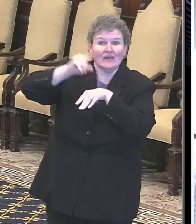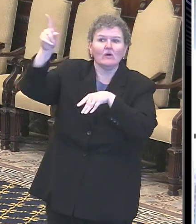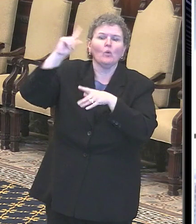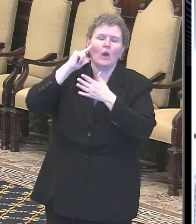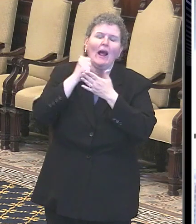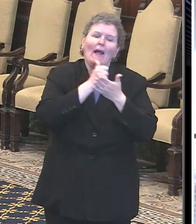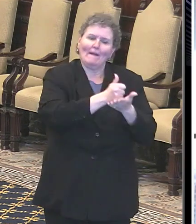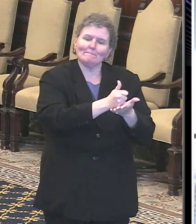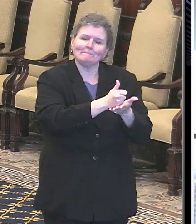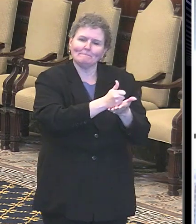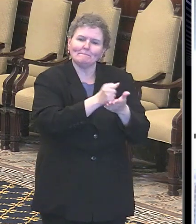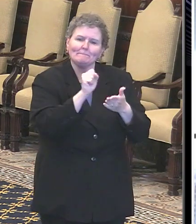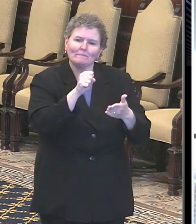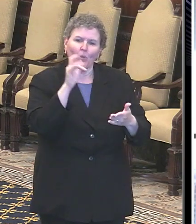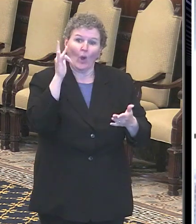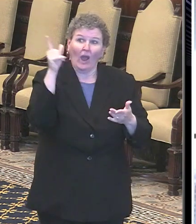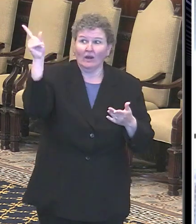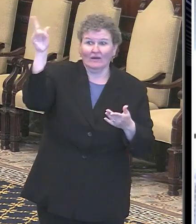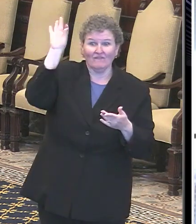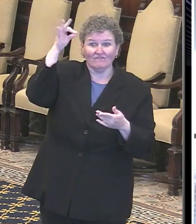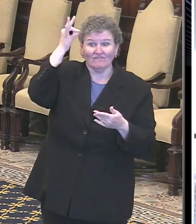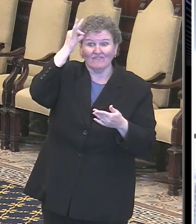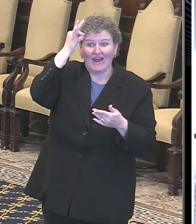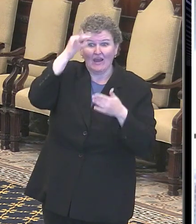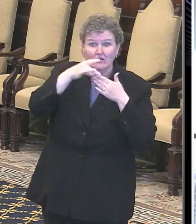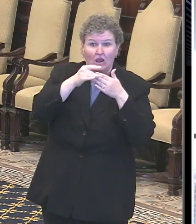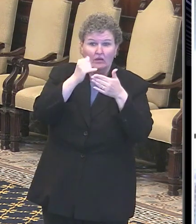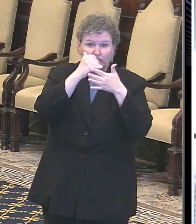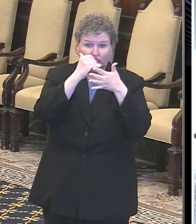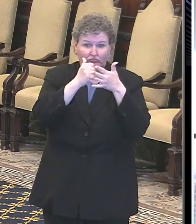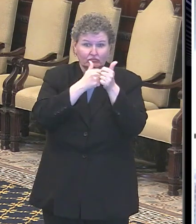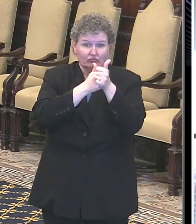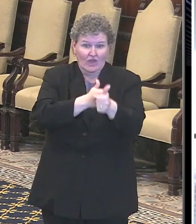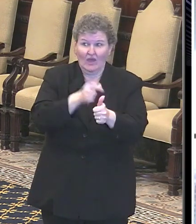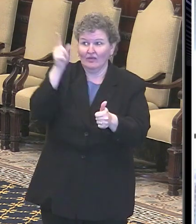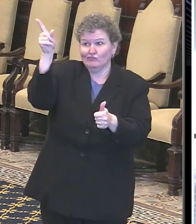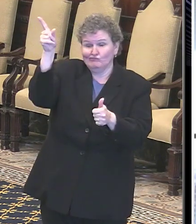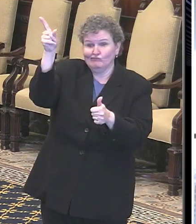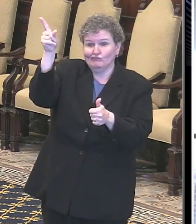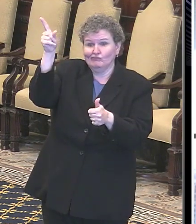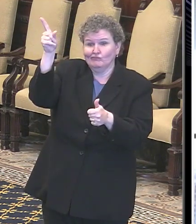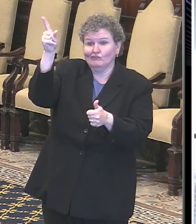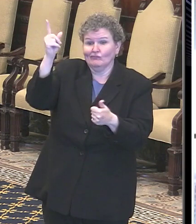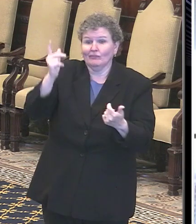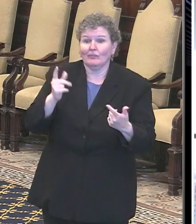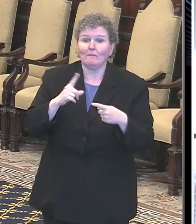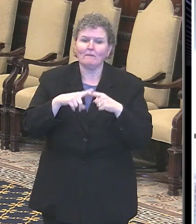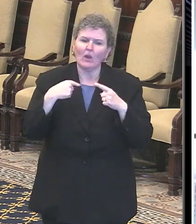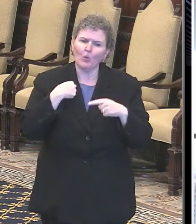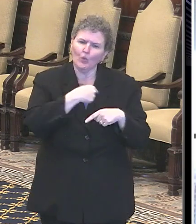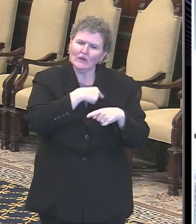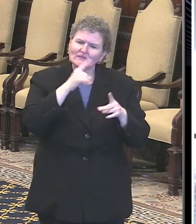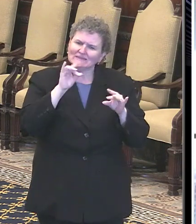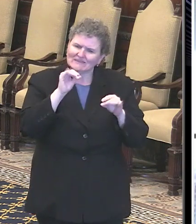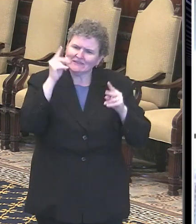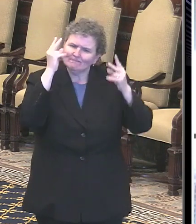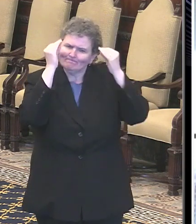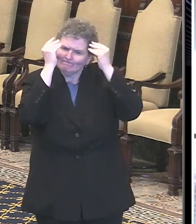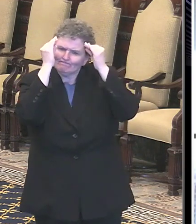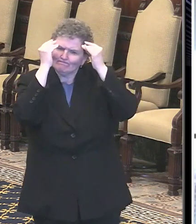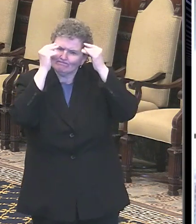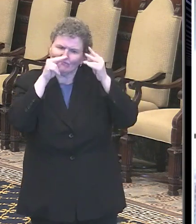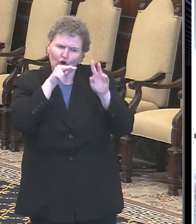federal regulations over airports as well. And so we are certainly considering additional safety measures, and we'll continue